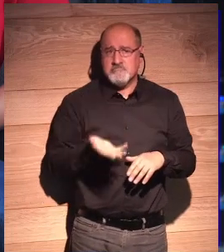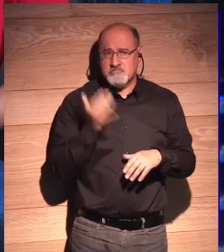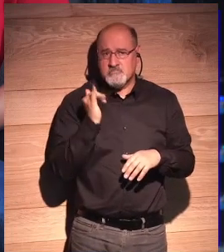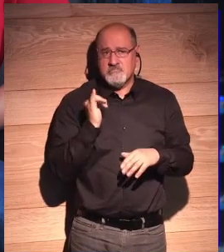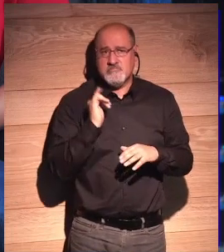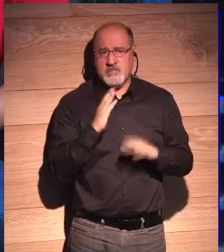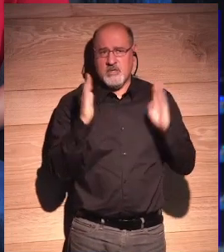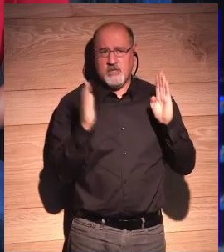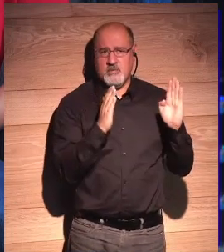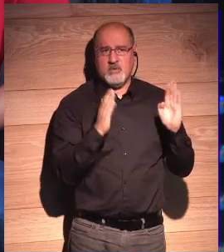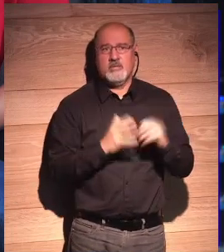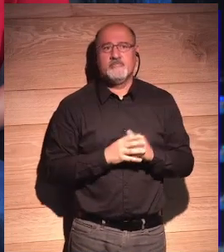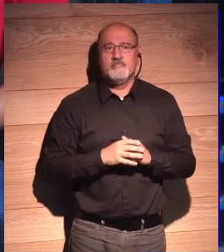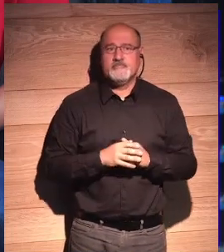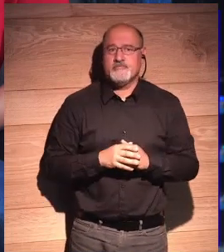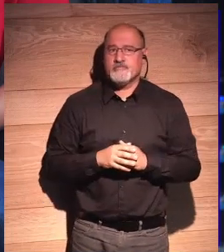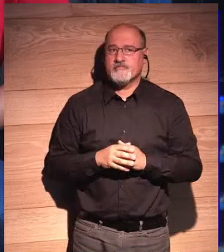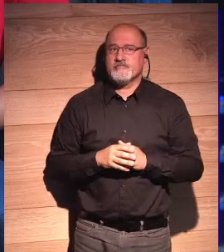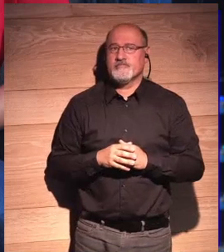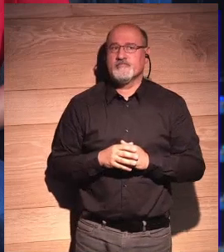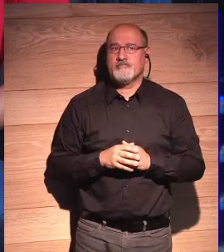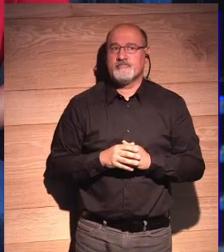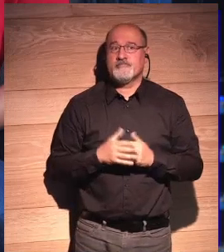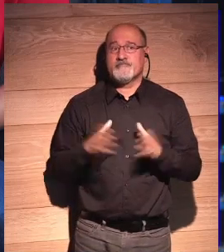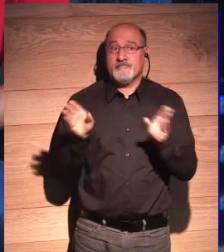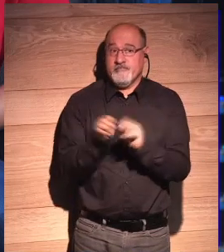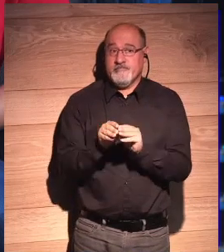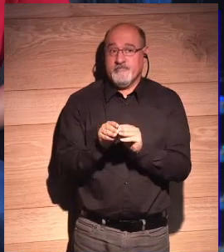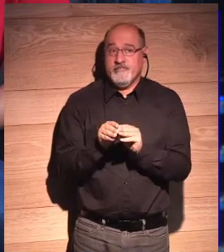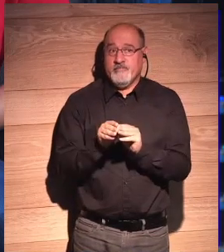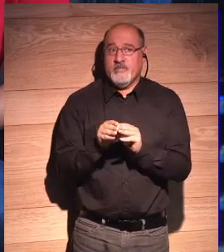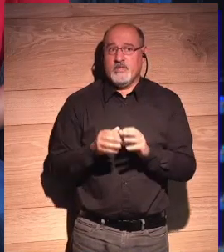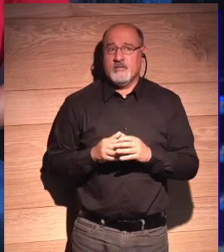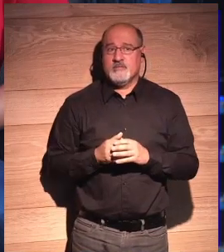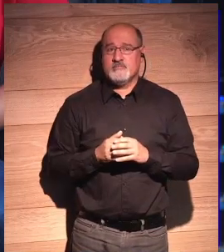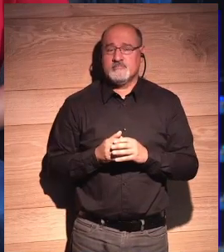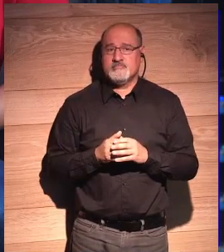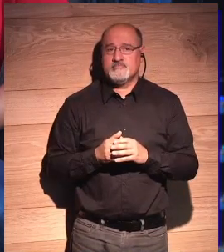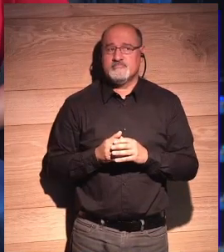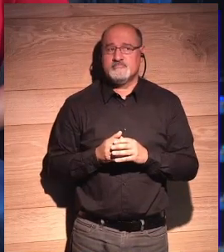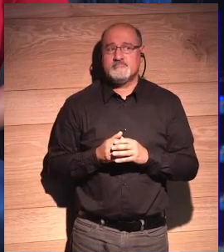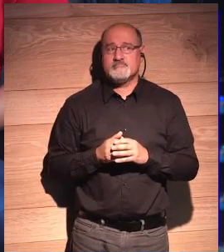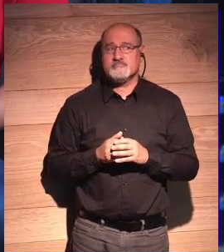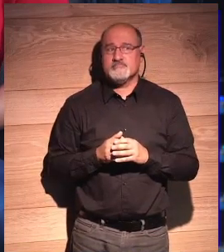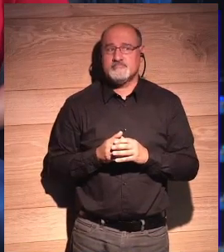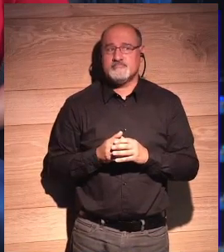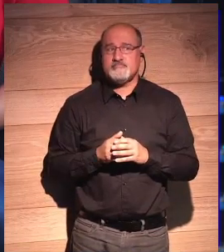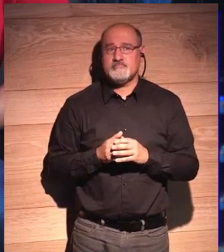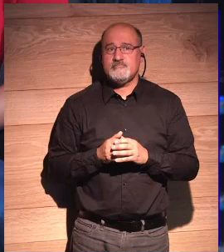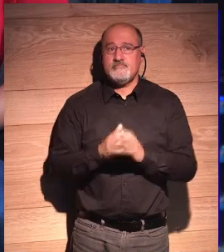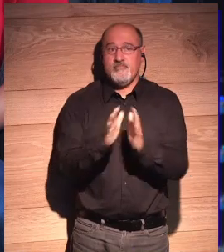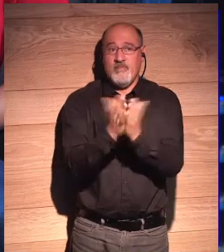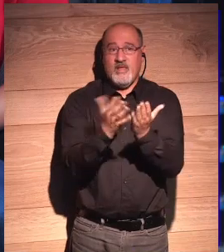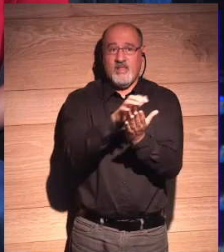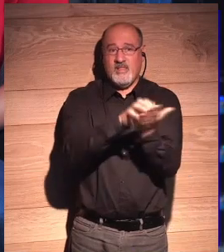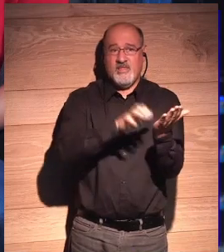the overt text of these things is one thing, but the subtext that's underneath is very different,